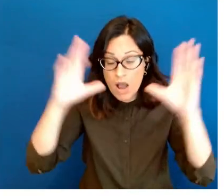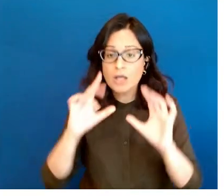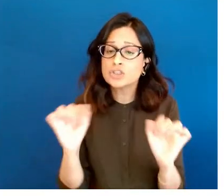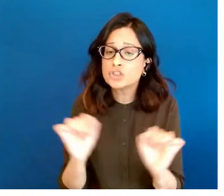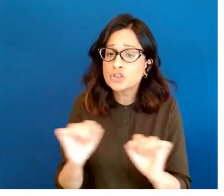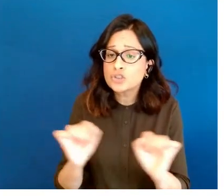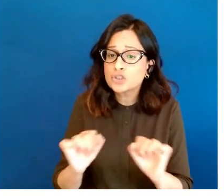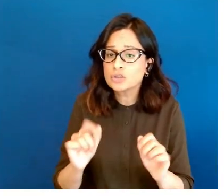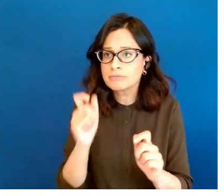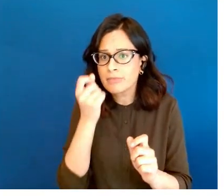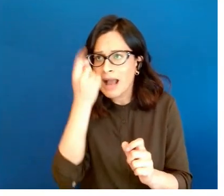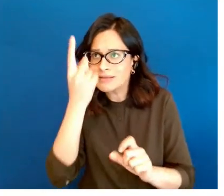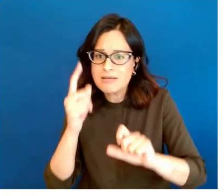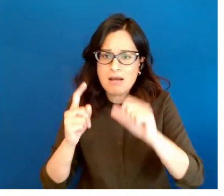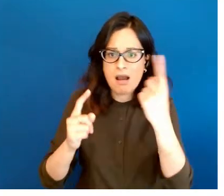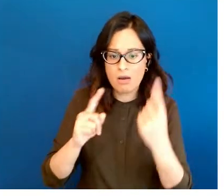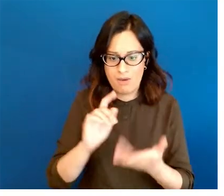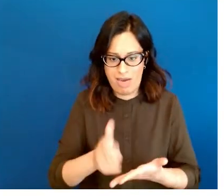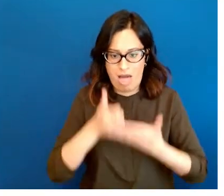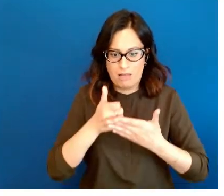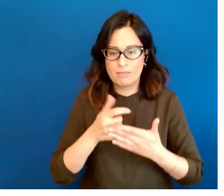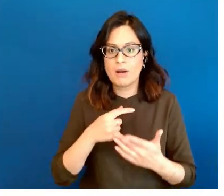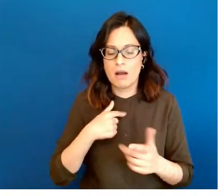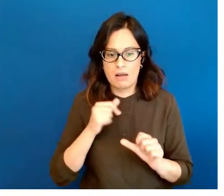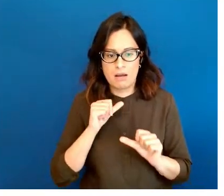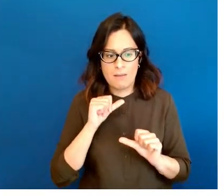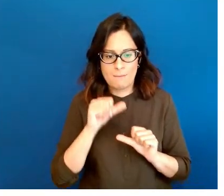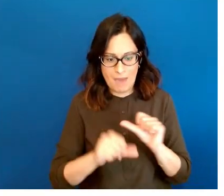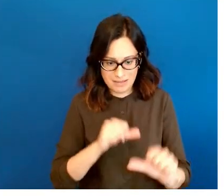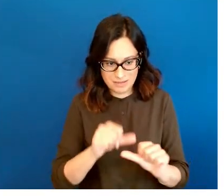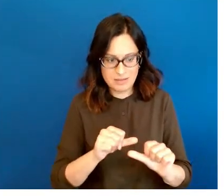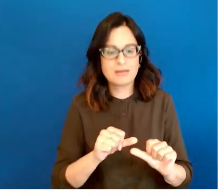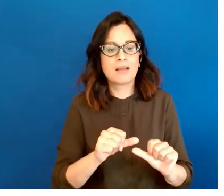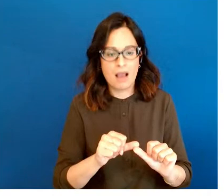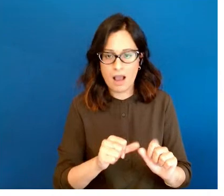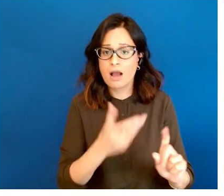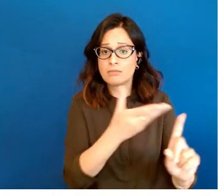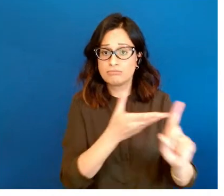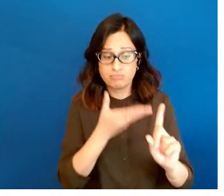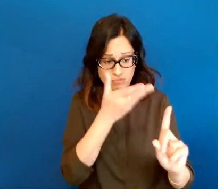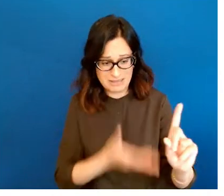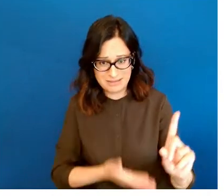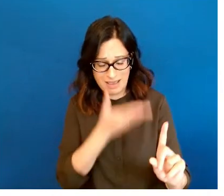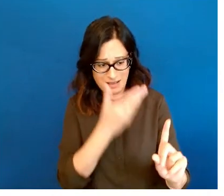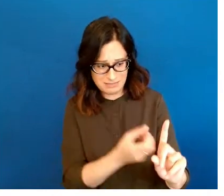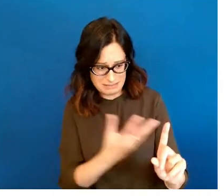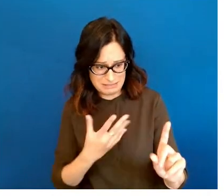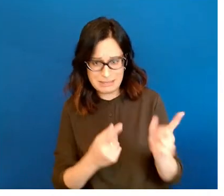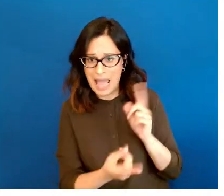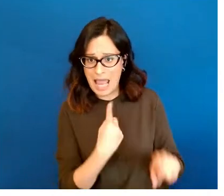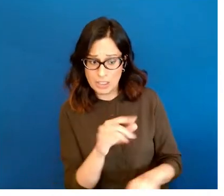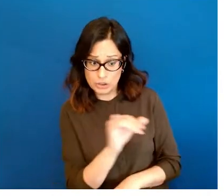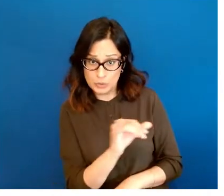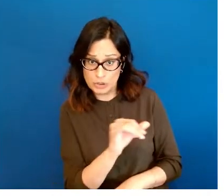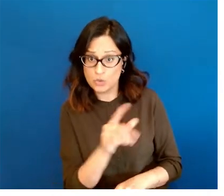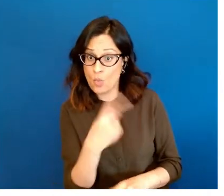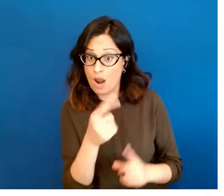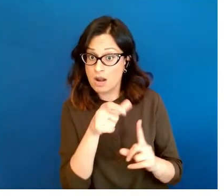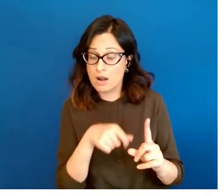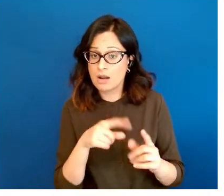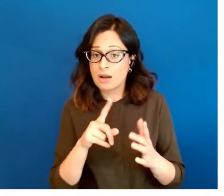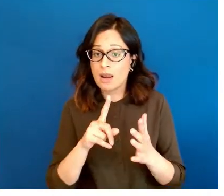that this helps us understand the pattern of presentation in patients. So one here called LTP,